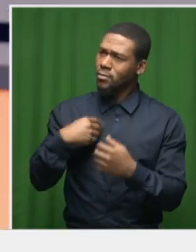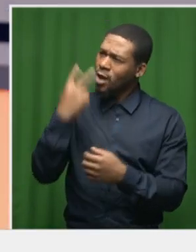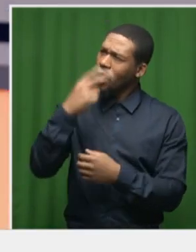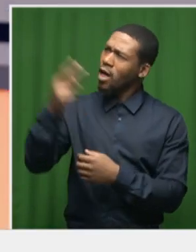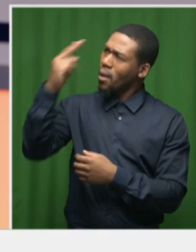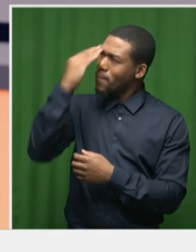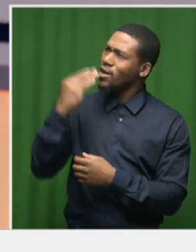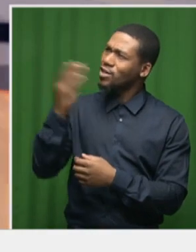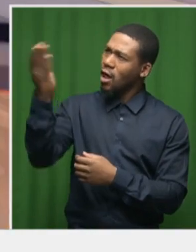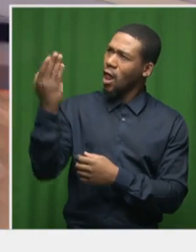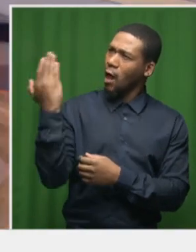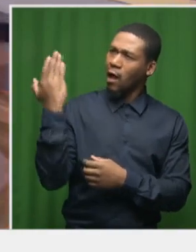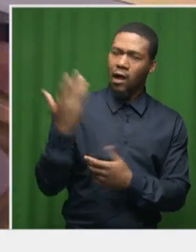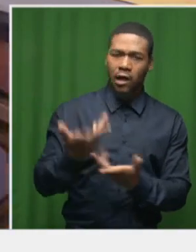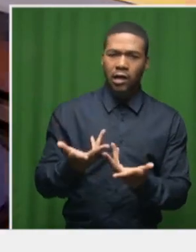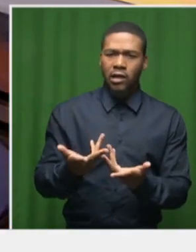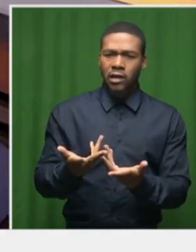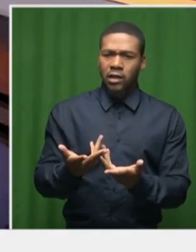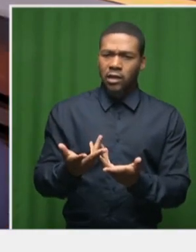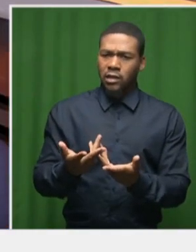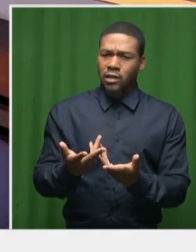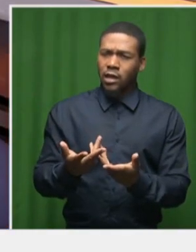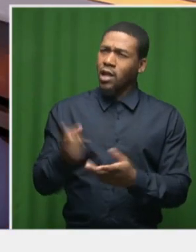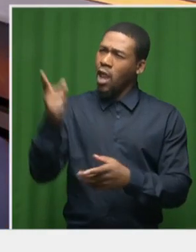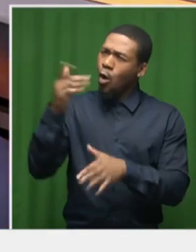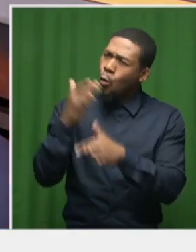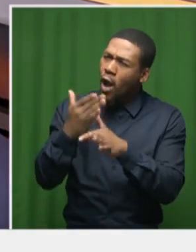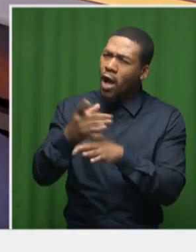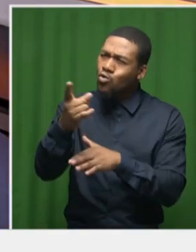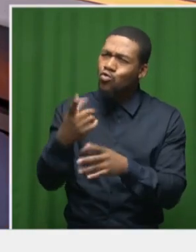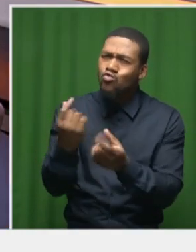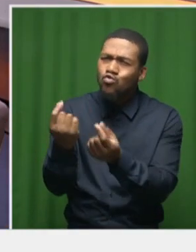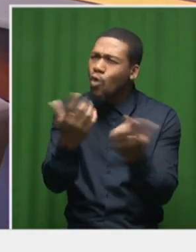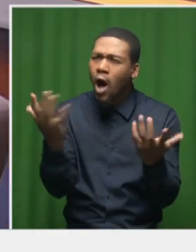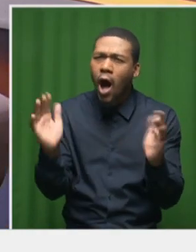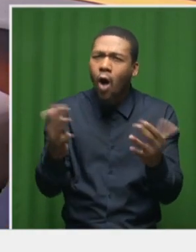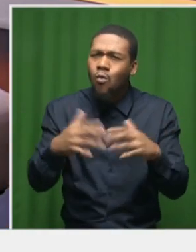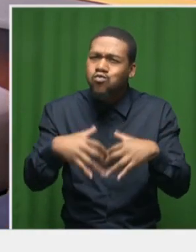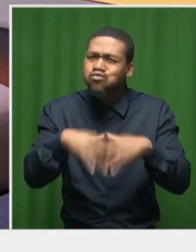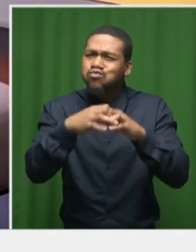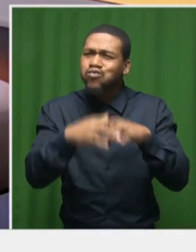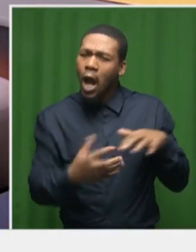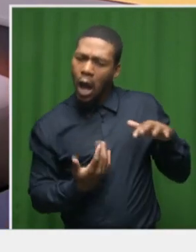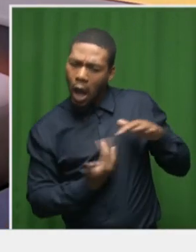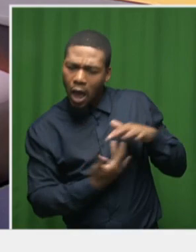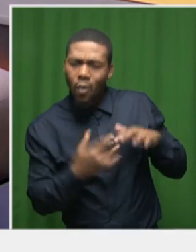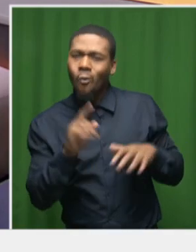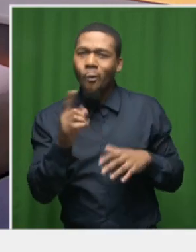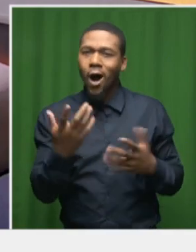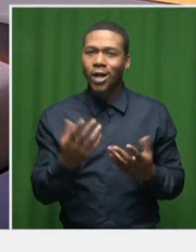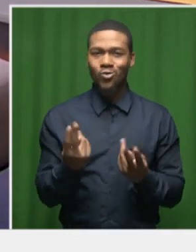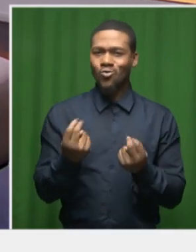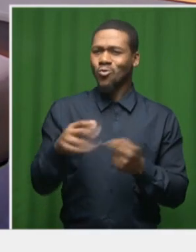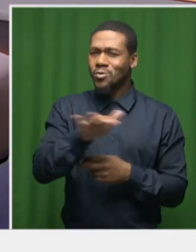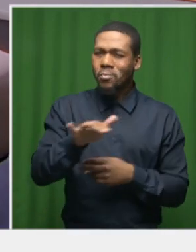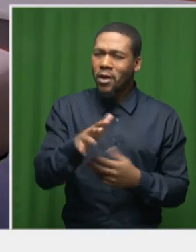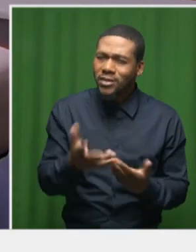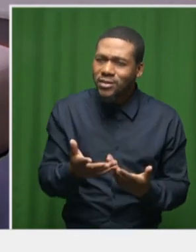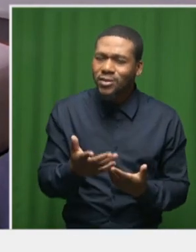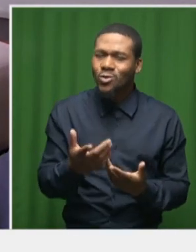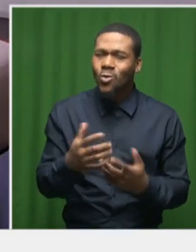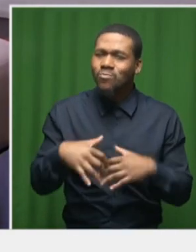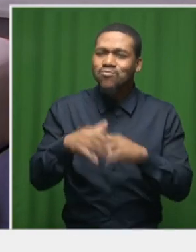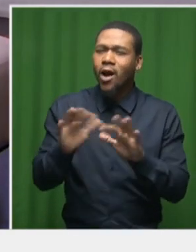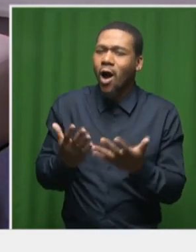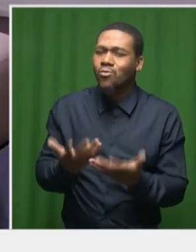you, and that body of work and what is the inspiration behind it and moving into this new space that you've never explored before.